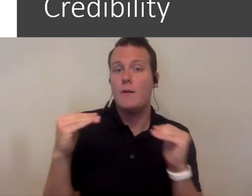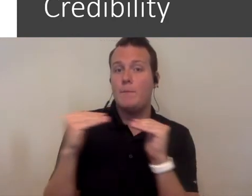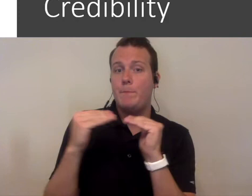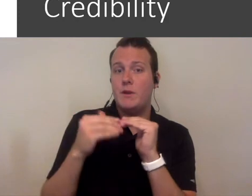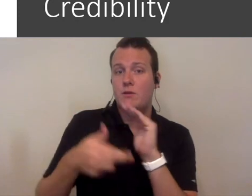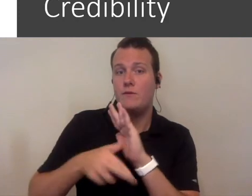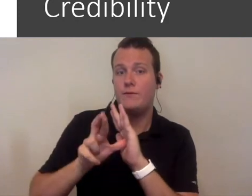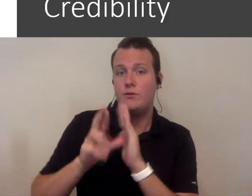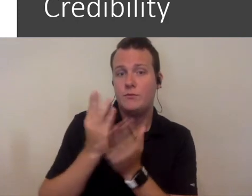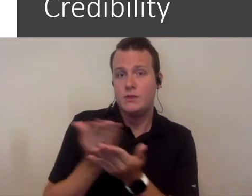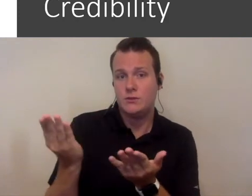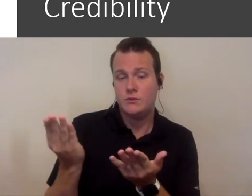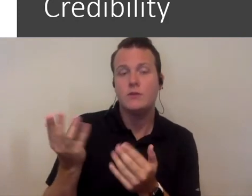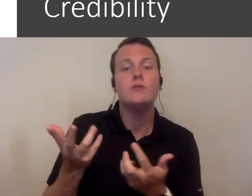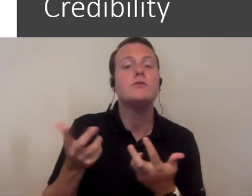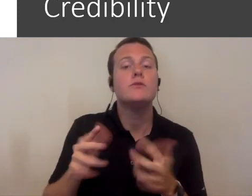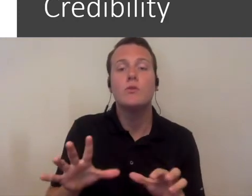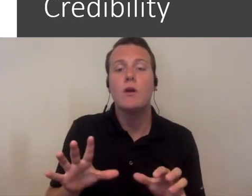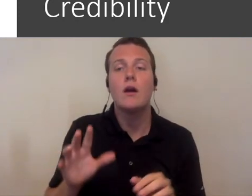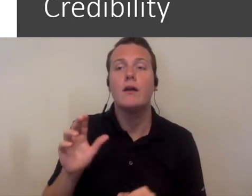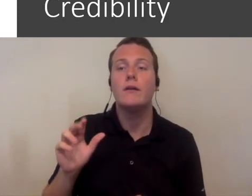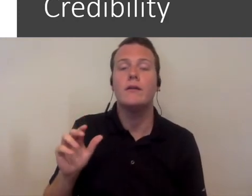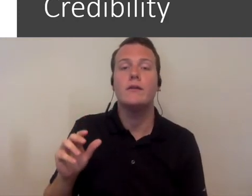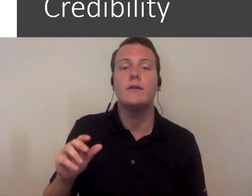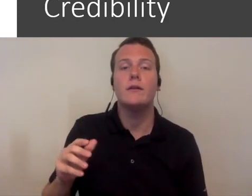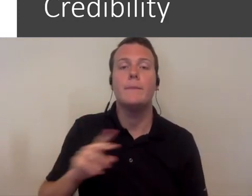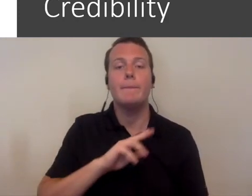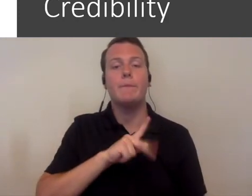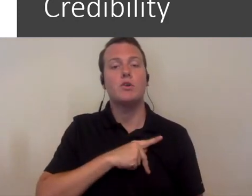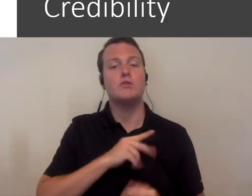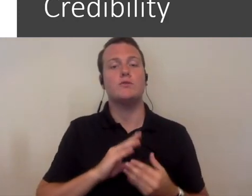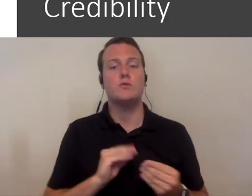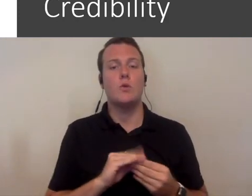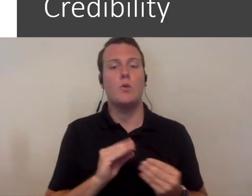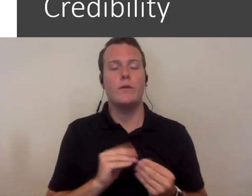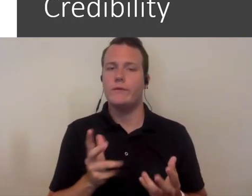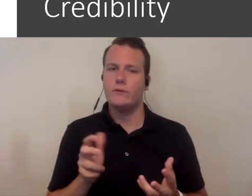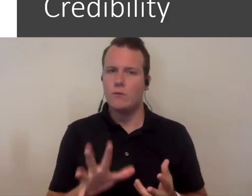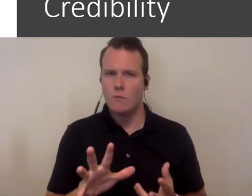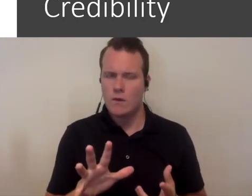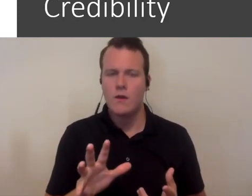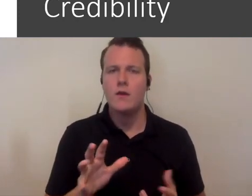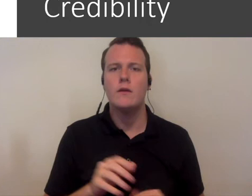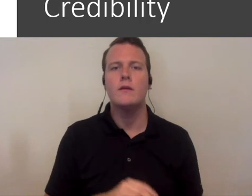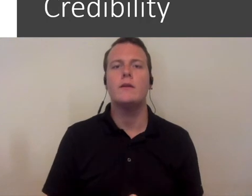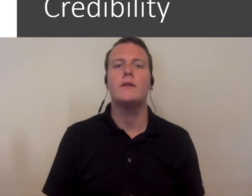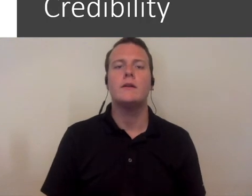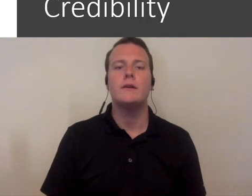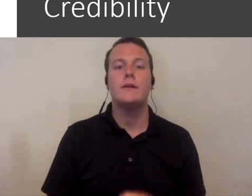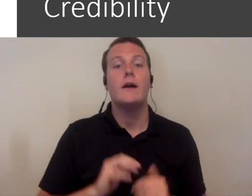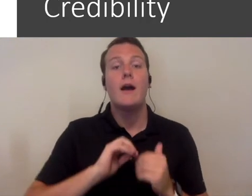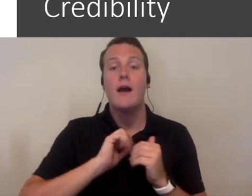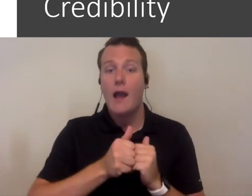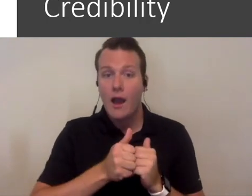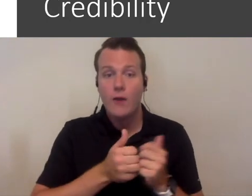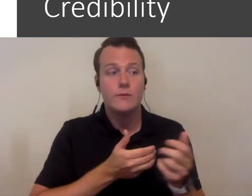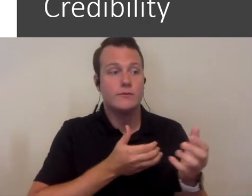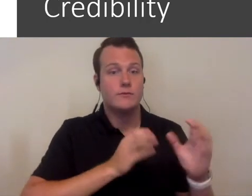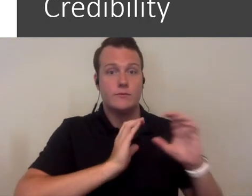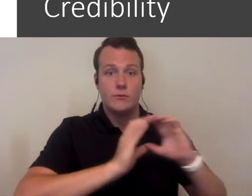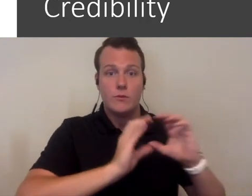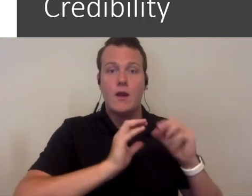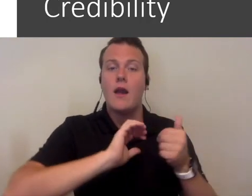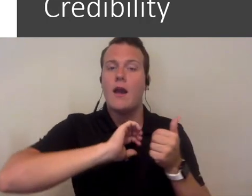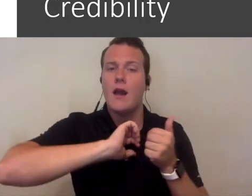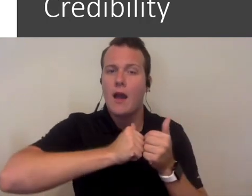peer-reviewed materials. They don't want to hear anecdotal material. And then how you communicate, how you